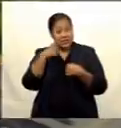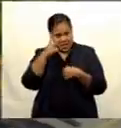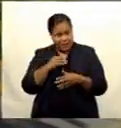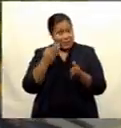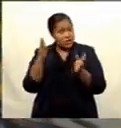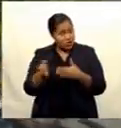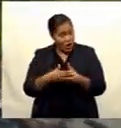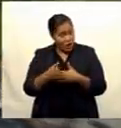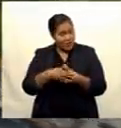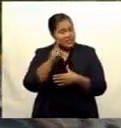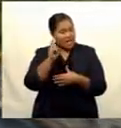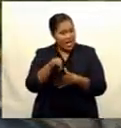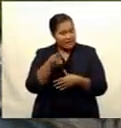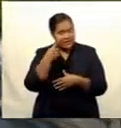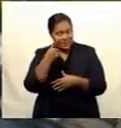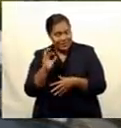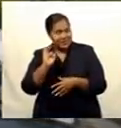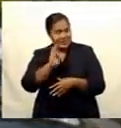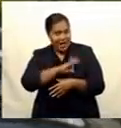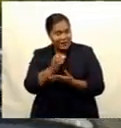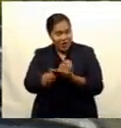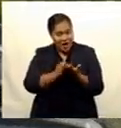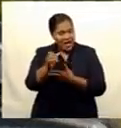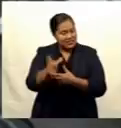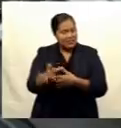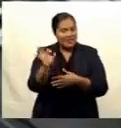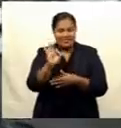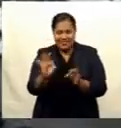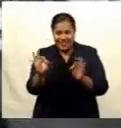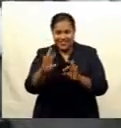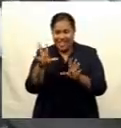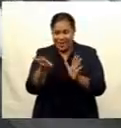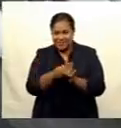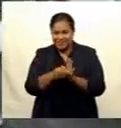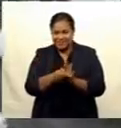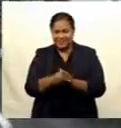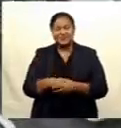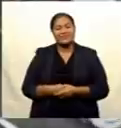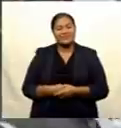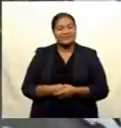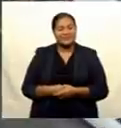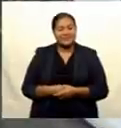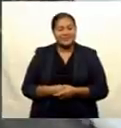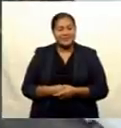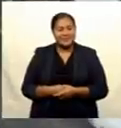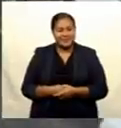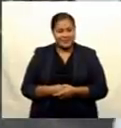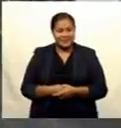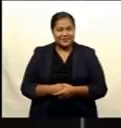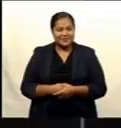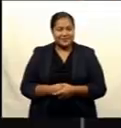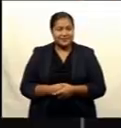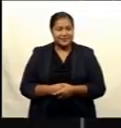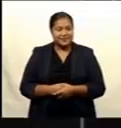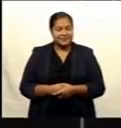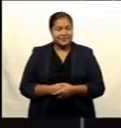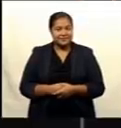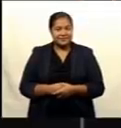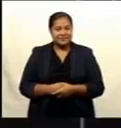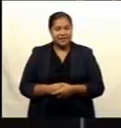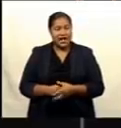closed down if their employees or customers do not have the app. Christiana Uluwai, FBC News.